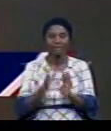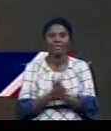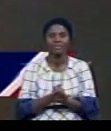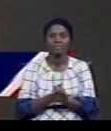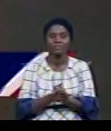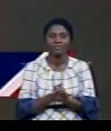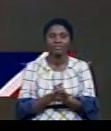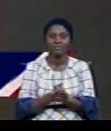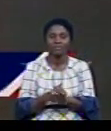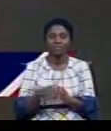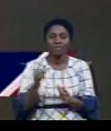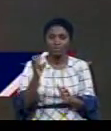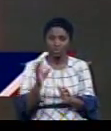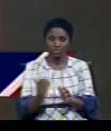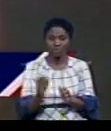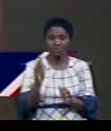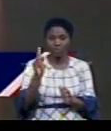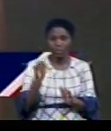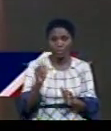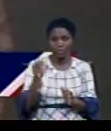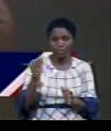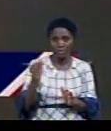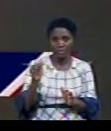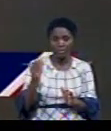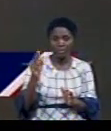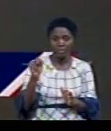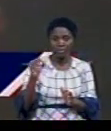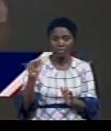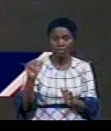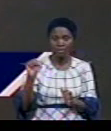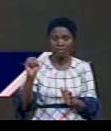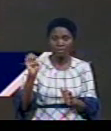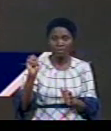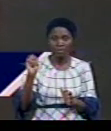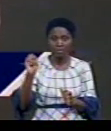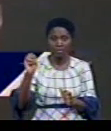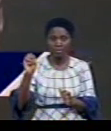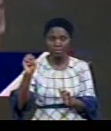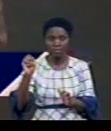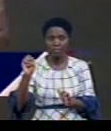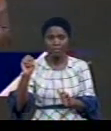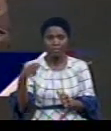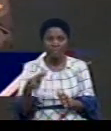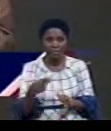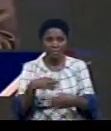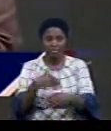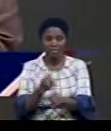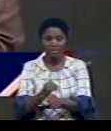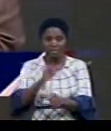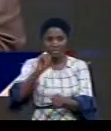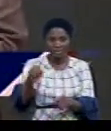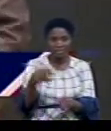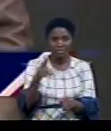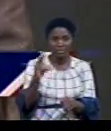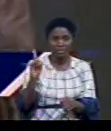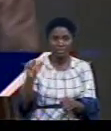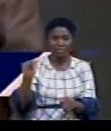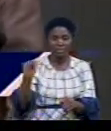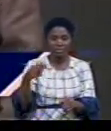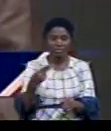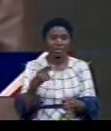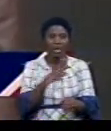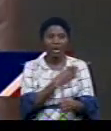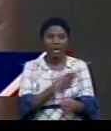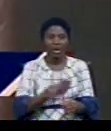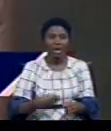Manasseh made Judah and the inhabitants of Jerusalem to err and to